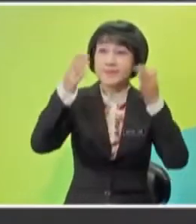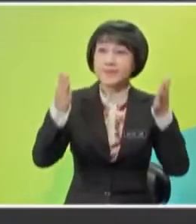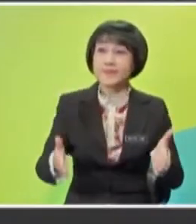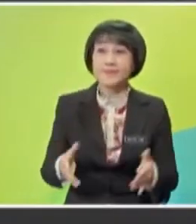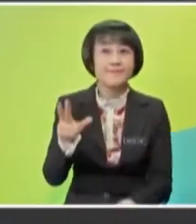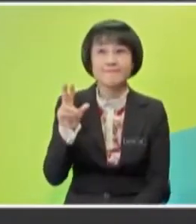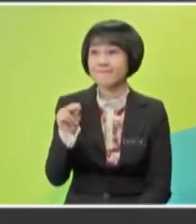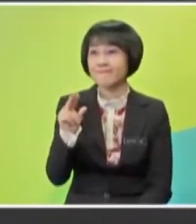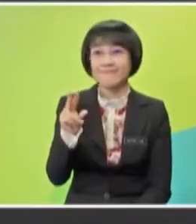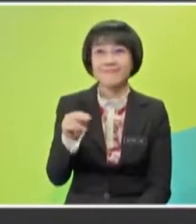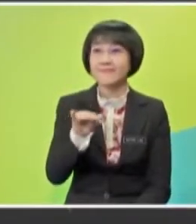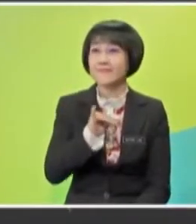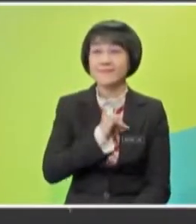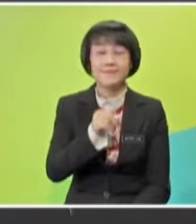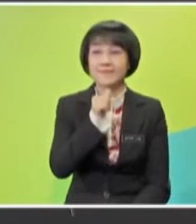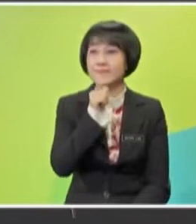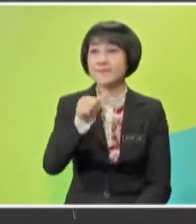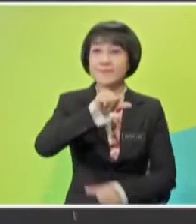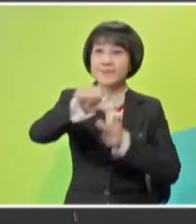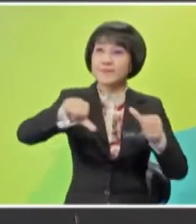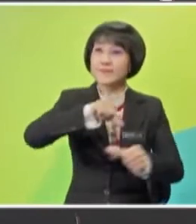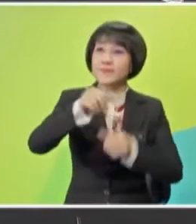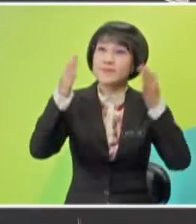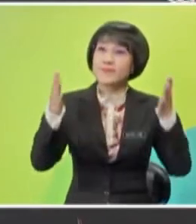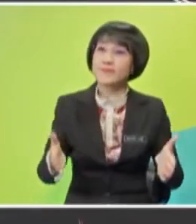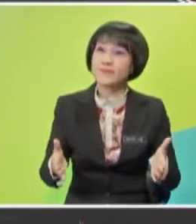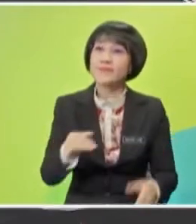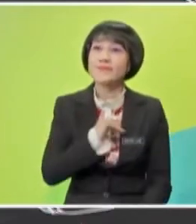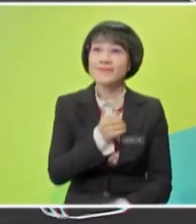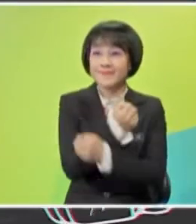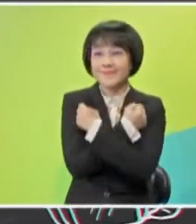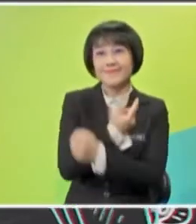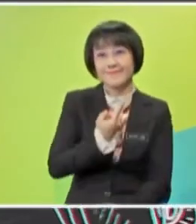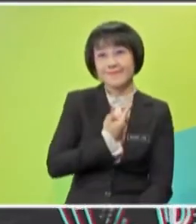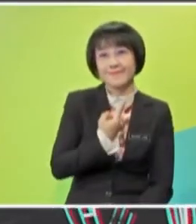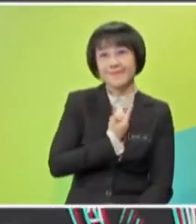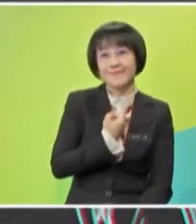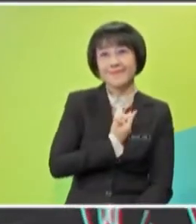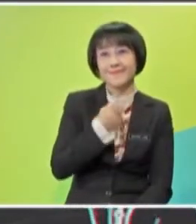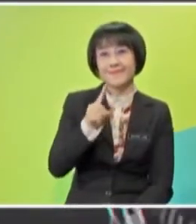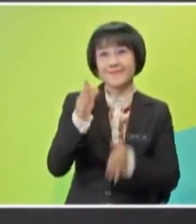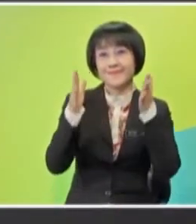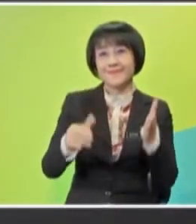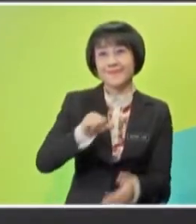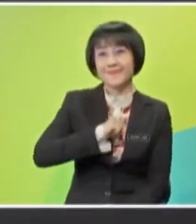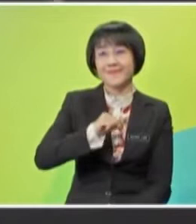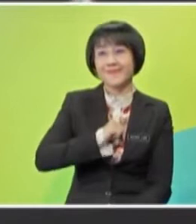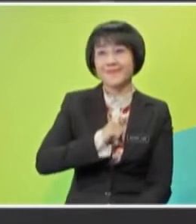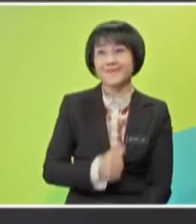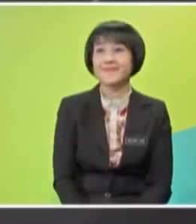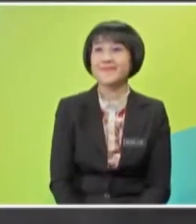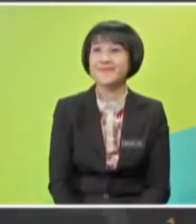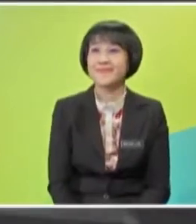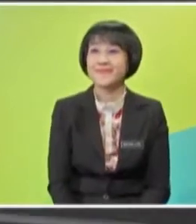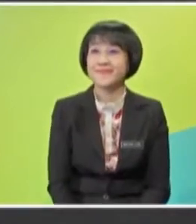No, I'm not a sociable person because I love to be alone. Okay. She enjoys Aisha love alone to time.